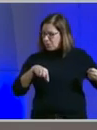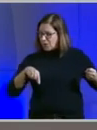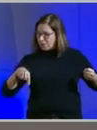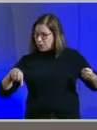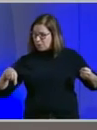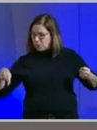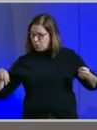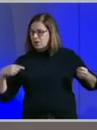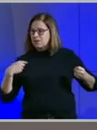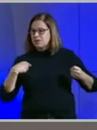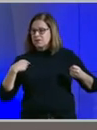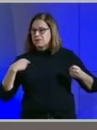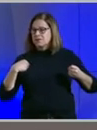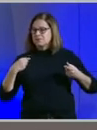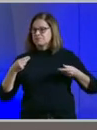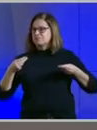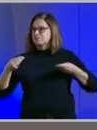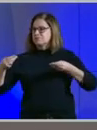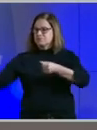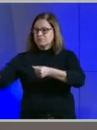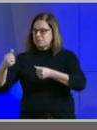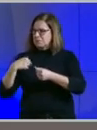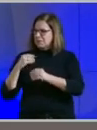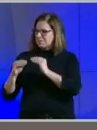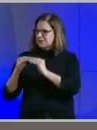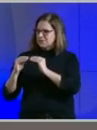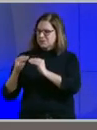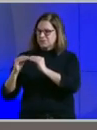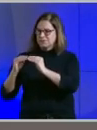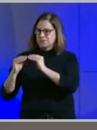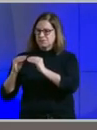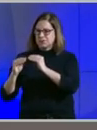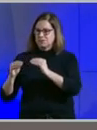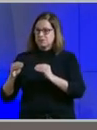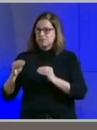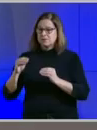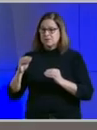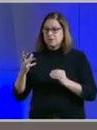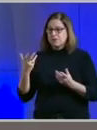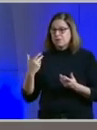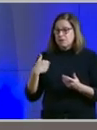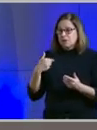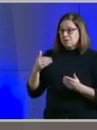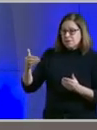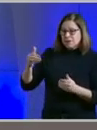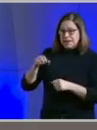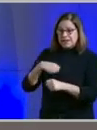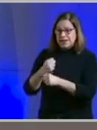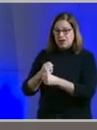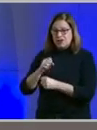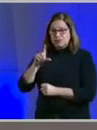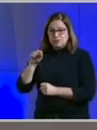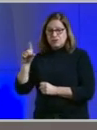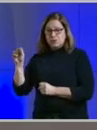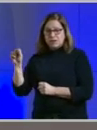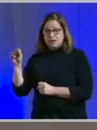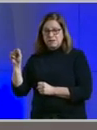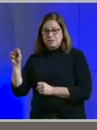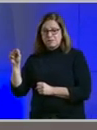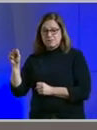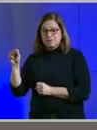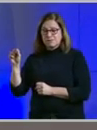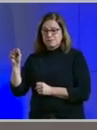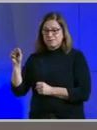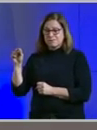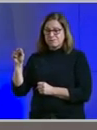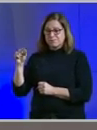how to fix all of our infrastructure by 2028, which no city in America can say. And you look at the budget that the mayor approved last year